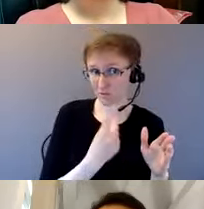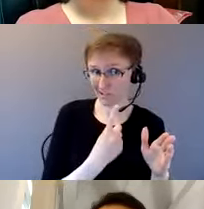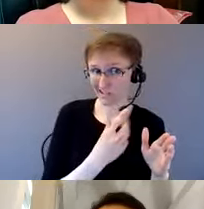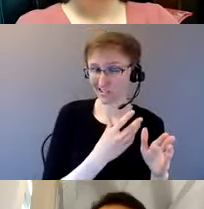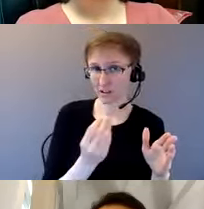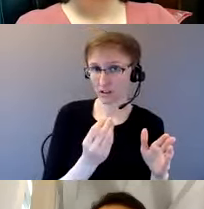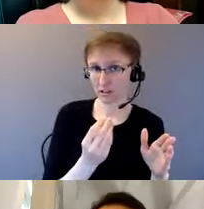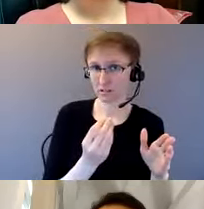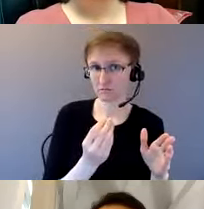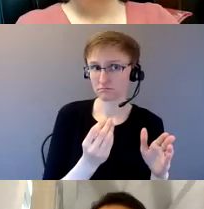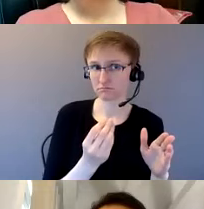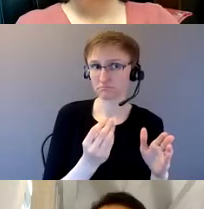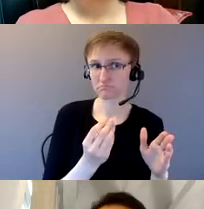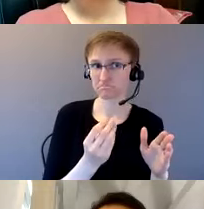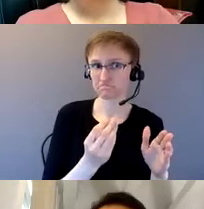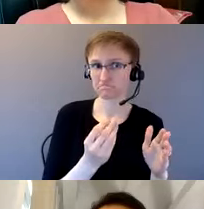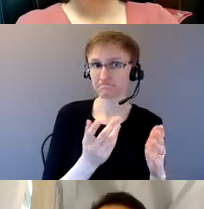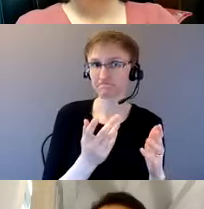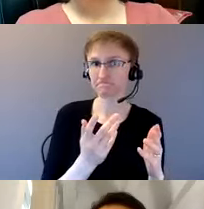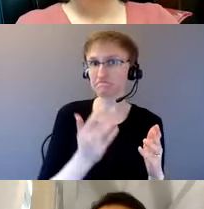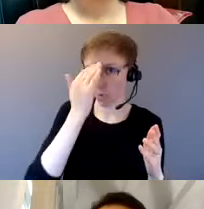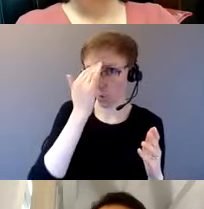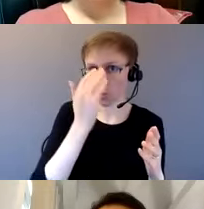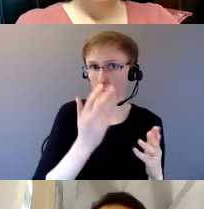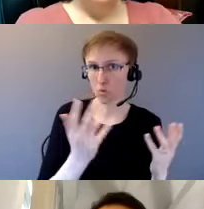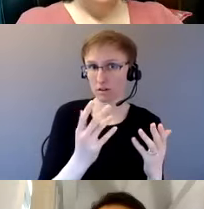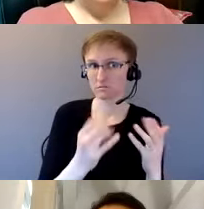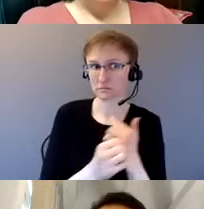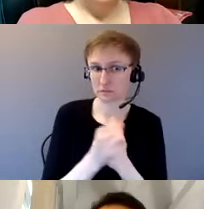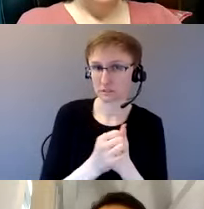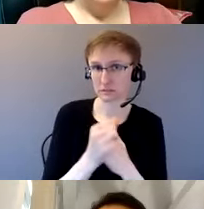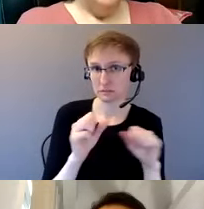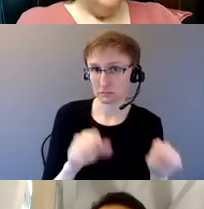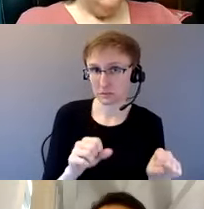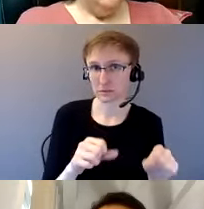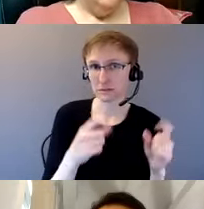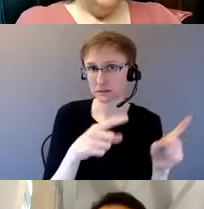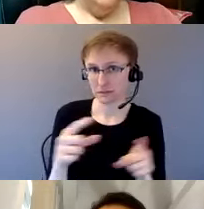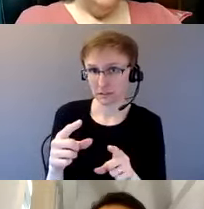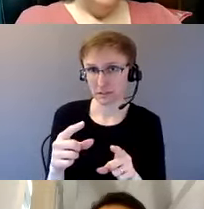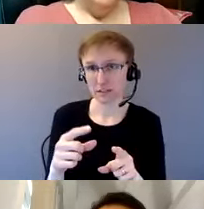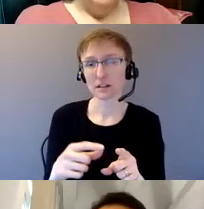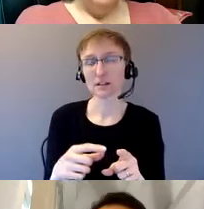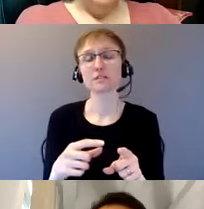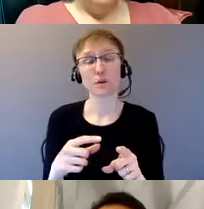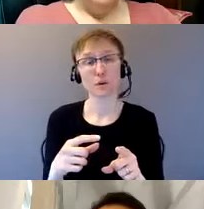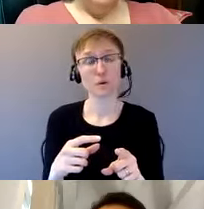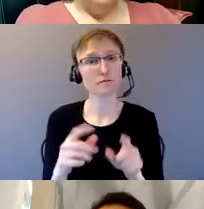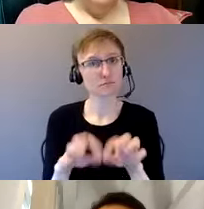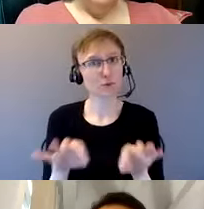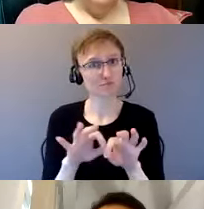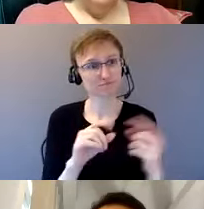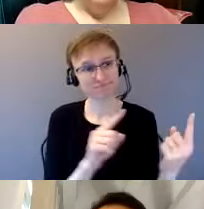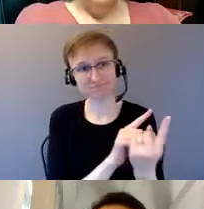having conversations as well with everyone, that whole collaborative meeting with the family and the team to try to,